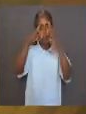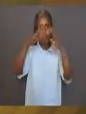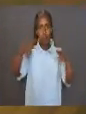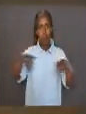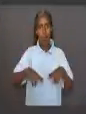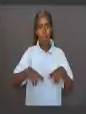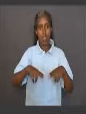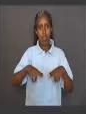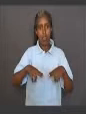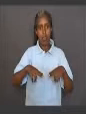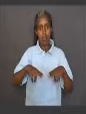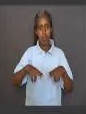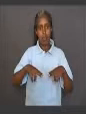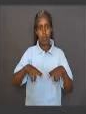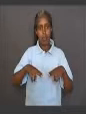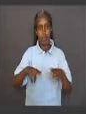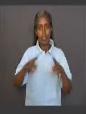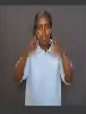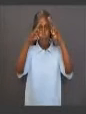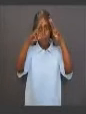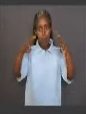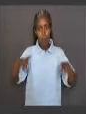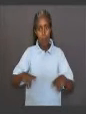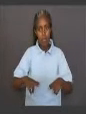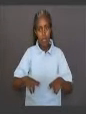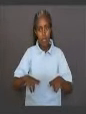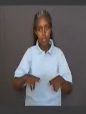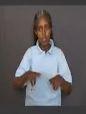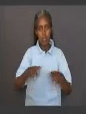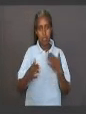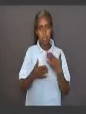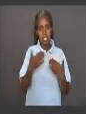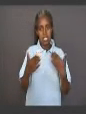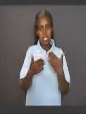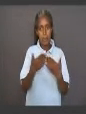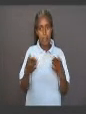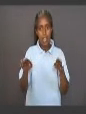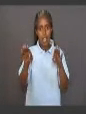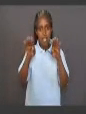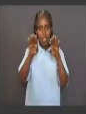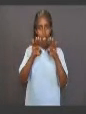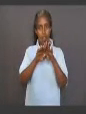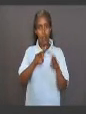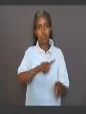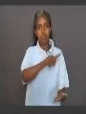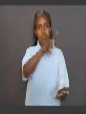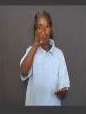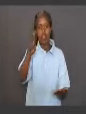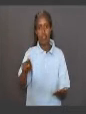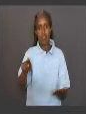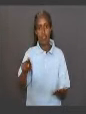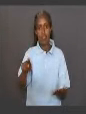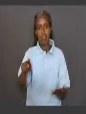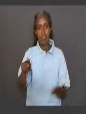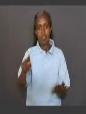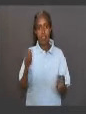is. A polygon is a simple, closed curve